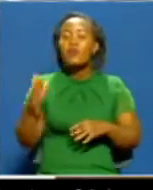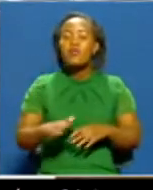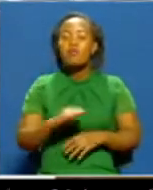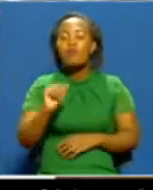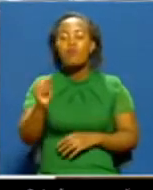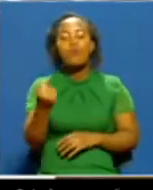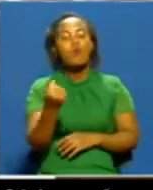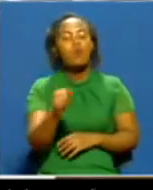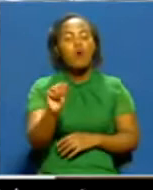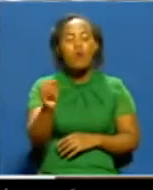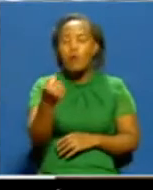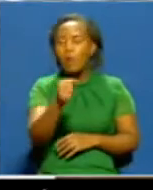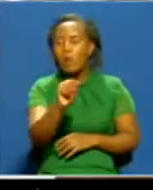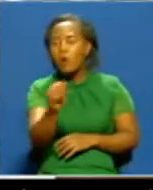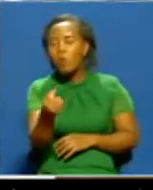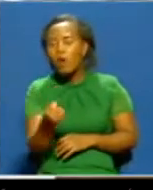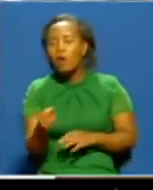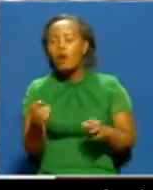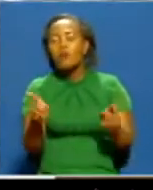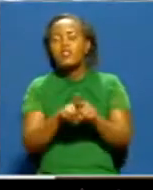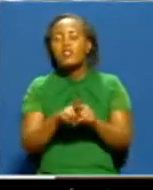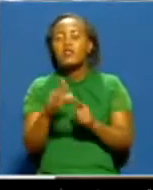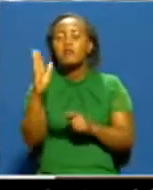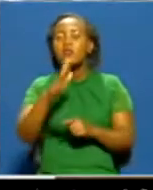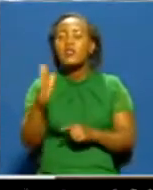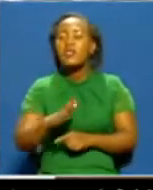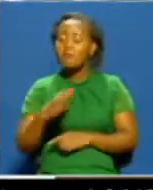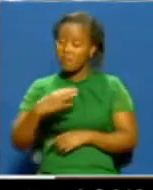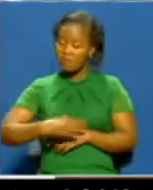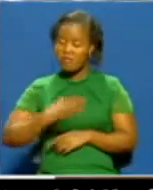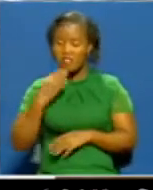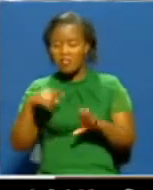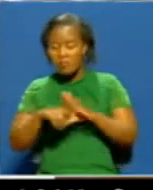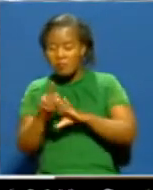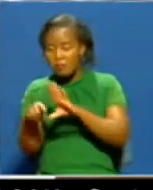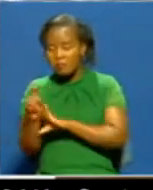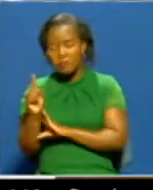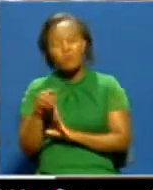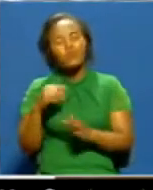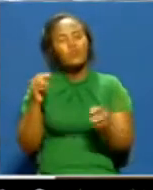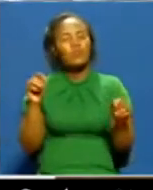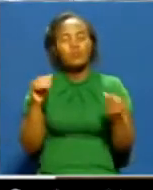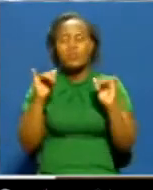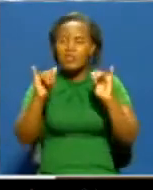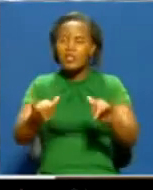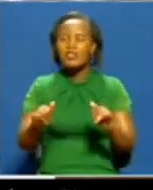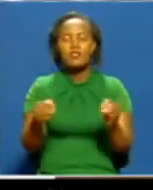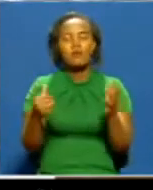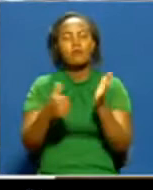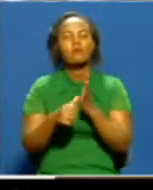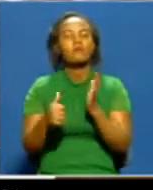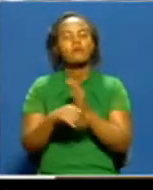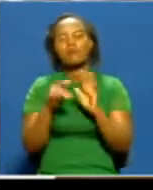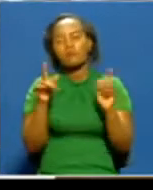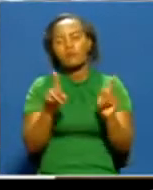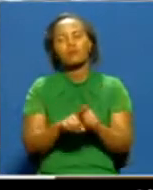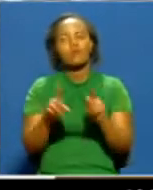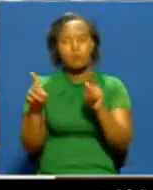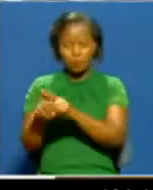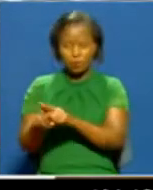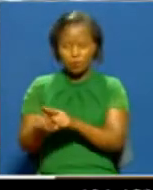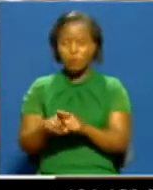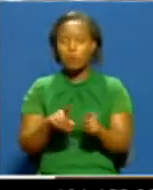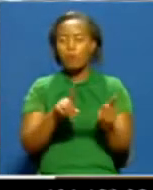will ever come to you, you will still have these issues and these problems. Worse still is the fact